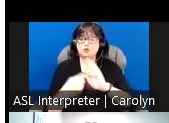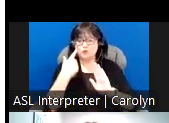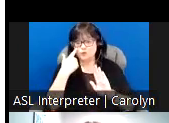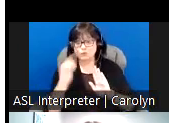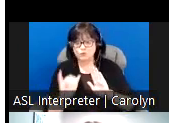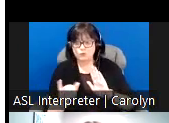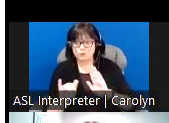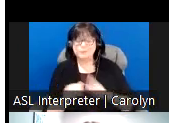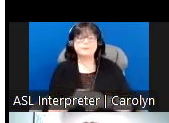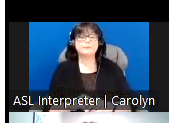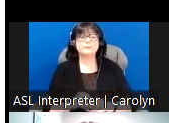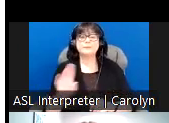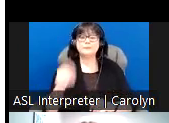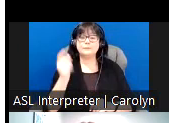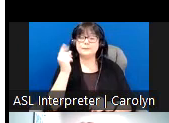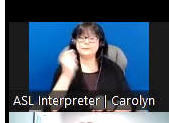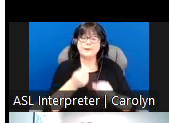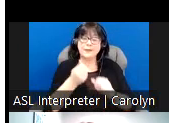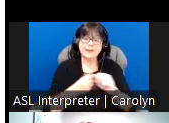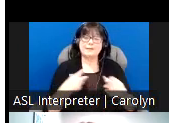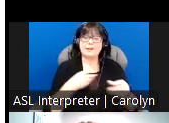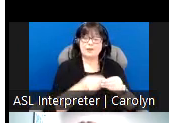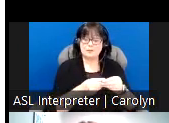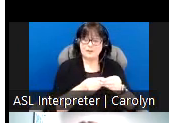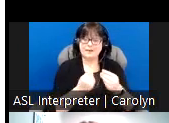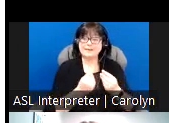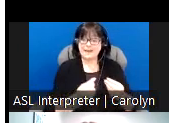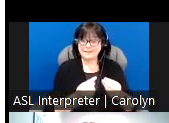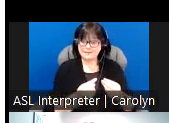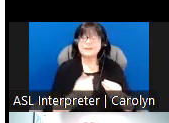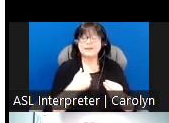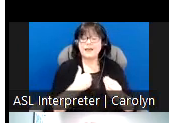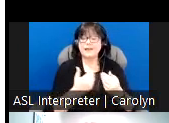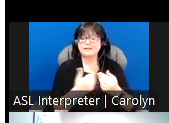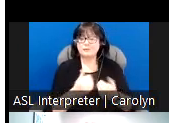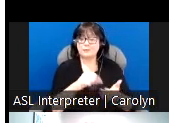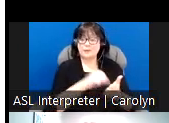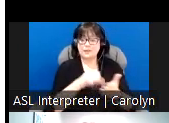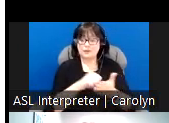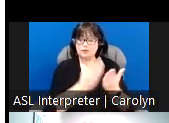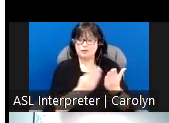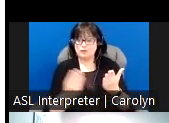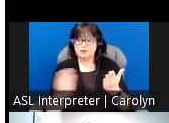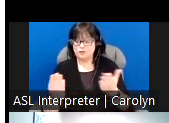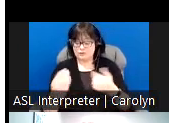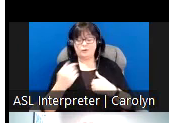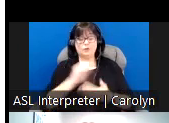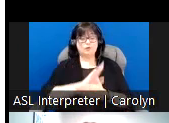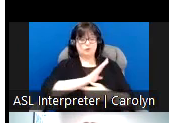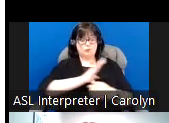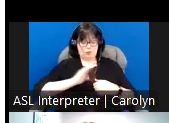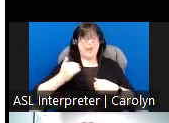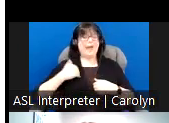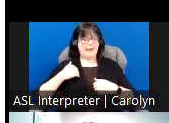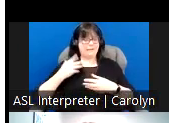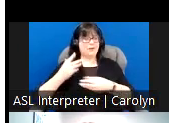culminating task has a page, and we do utilize culminating tasks in our school board program, but it is some